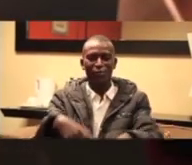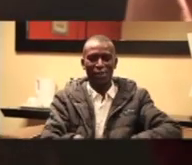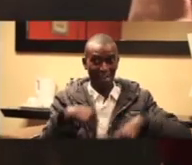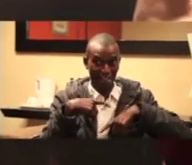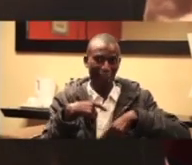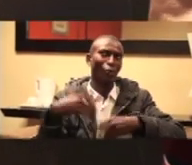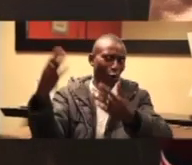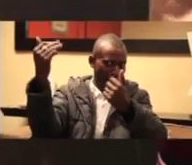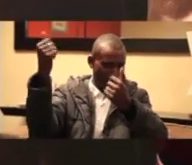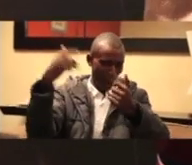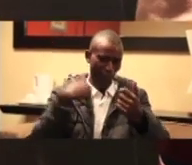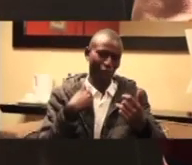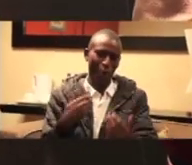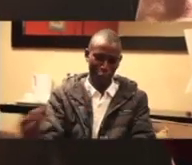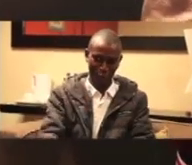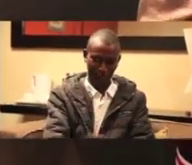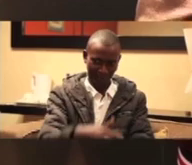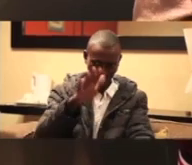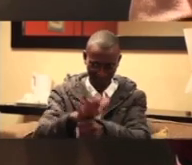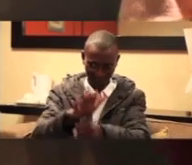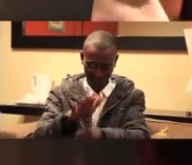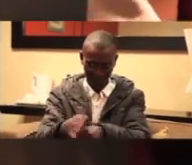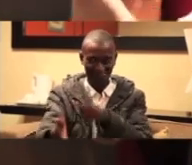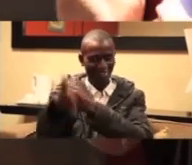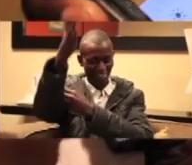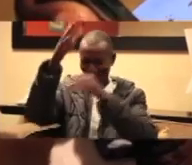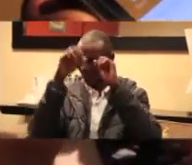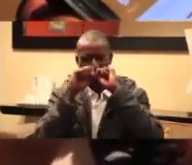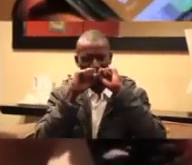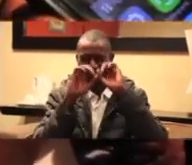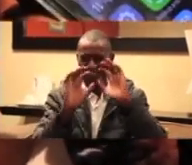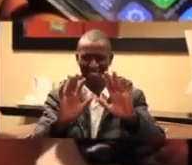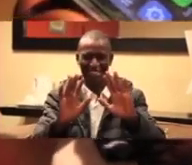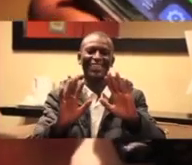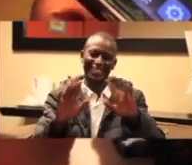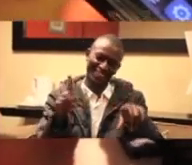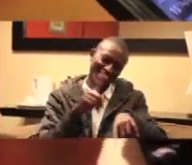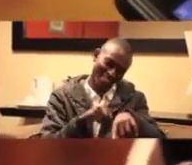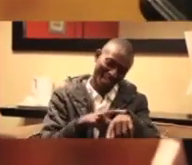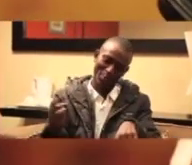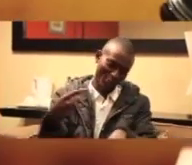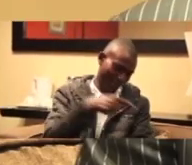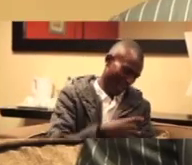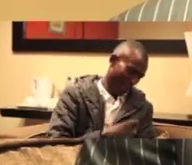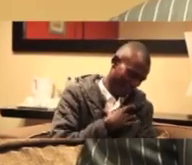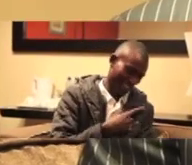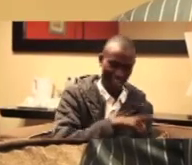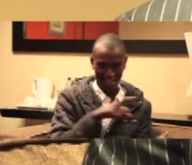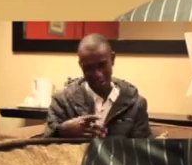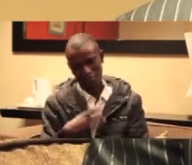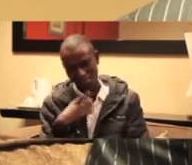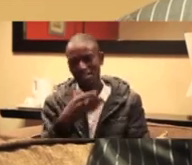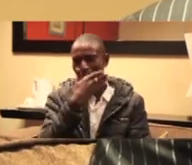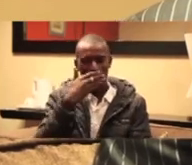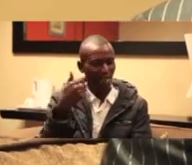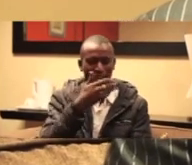coming, and my prayer is that the Lord will bless them. Indeed, I would want them to visiting me and I visit them so their life will be better and better every